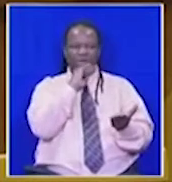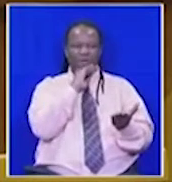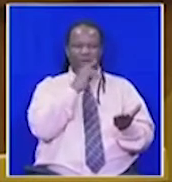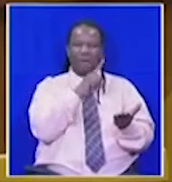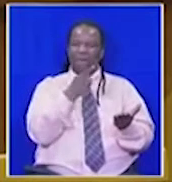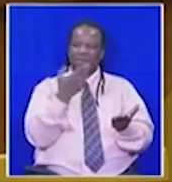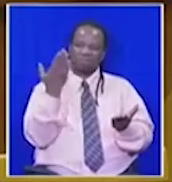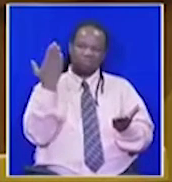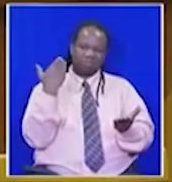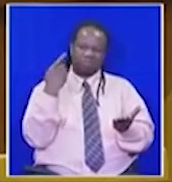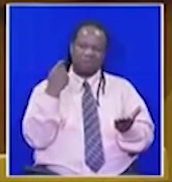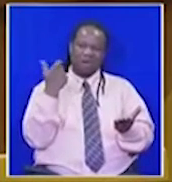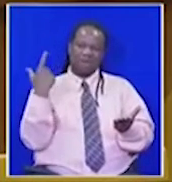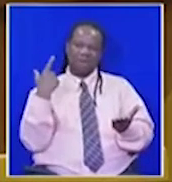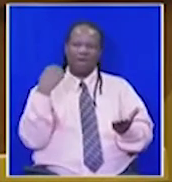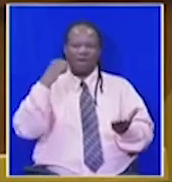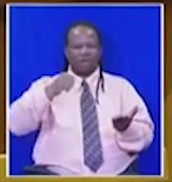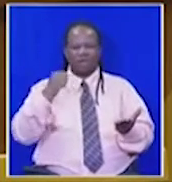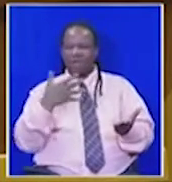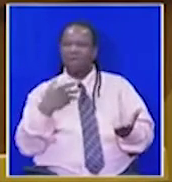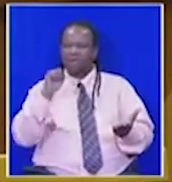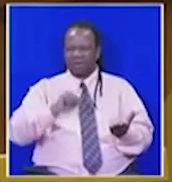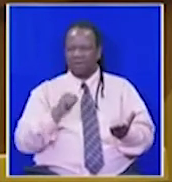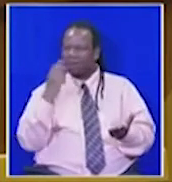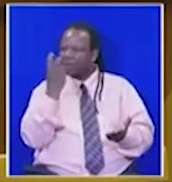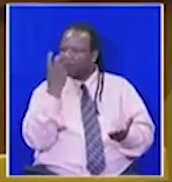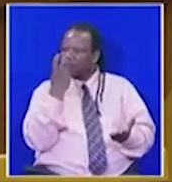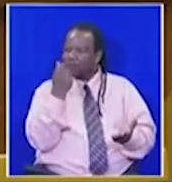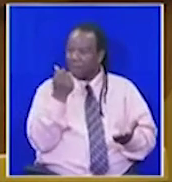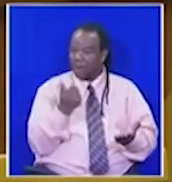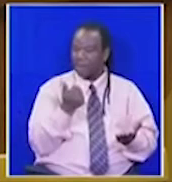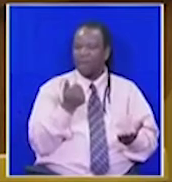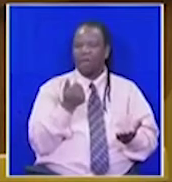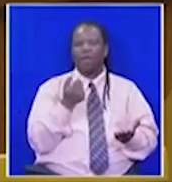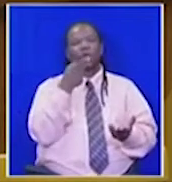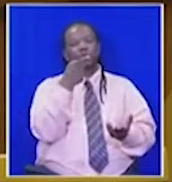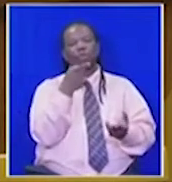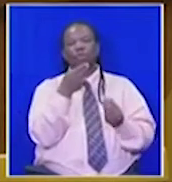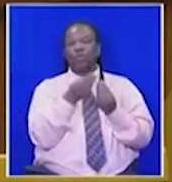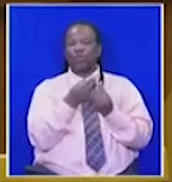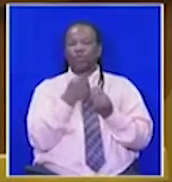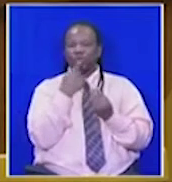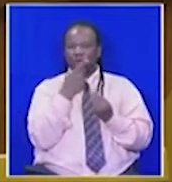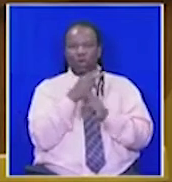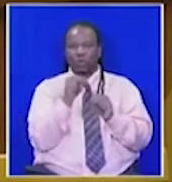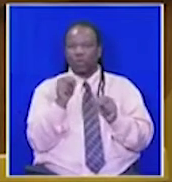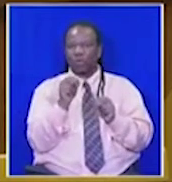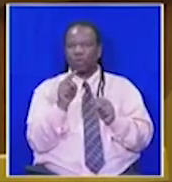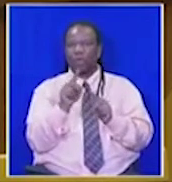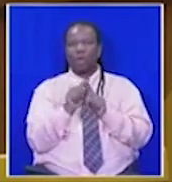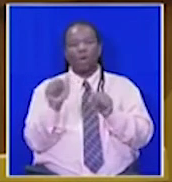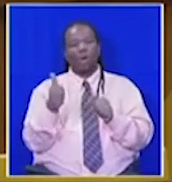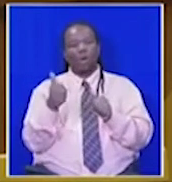years will have to battle for money. But there are 2 things we said we will not do. The one is cancel key